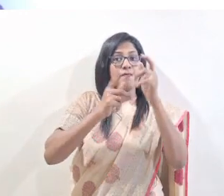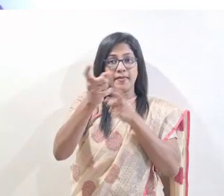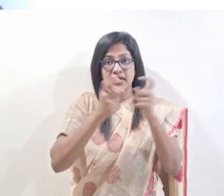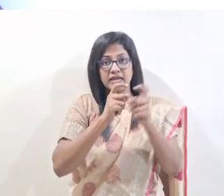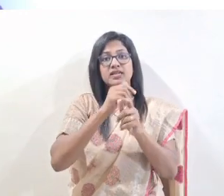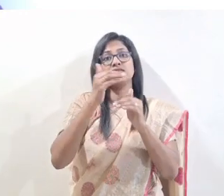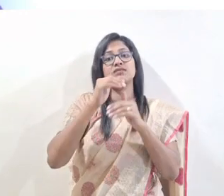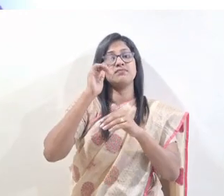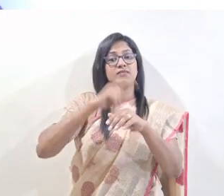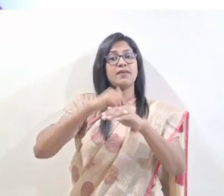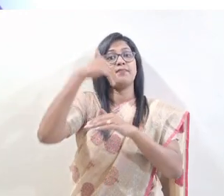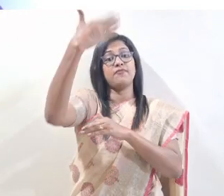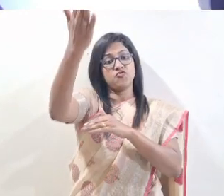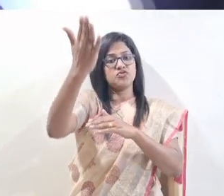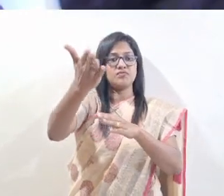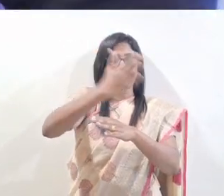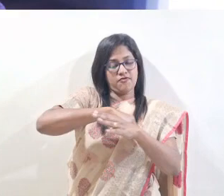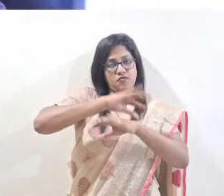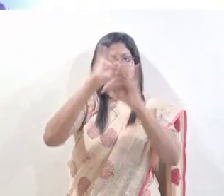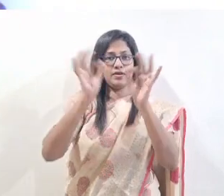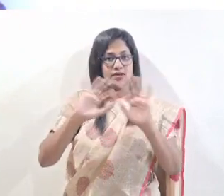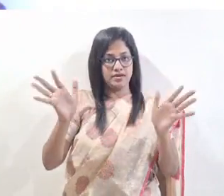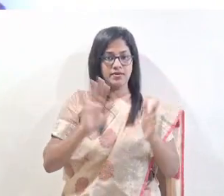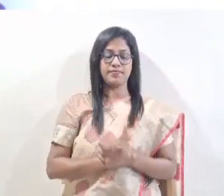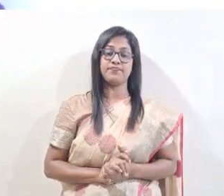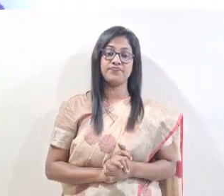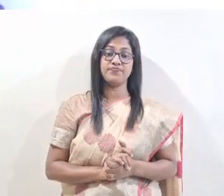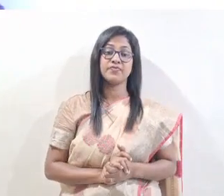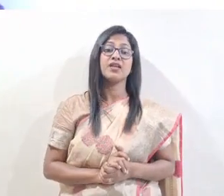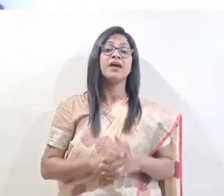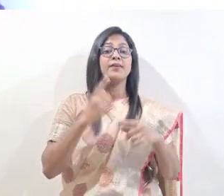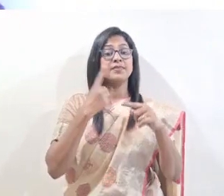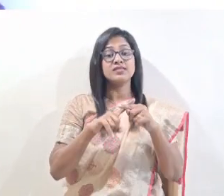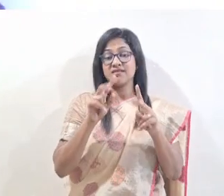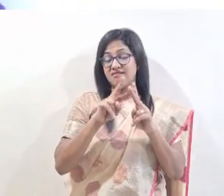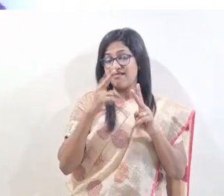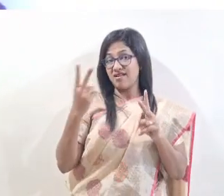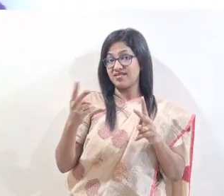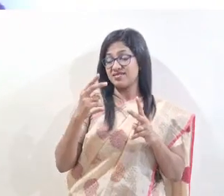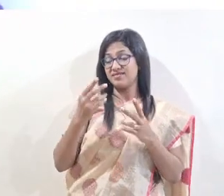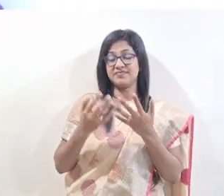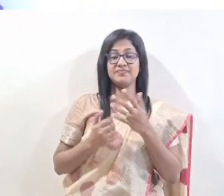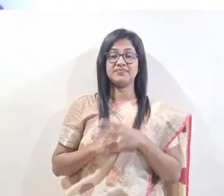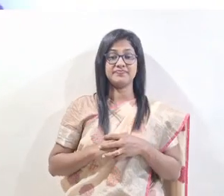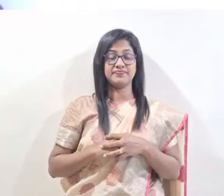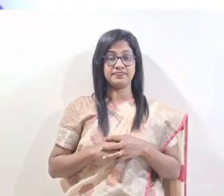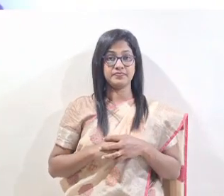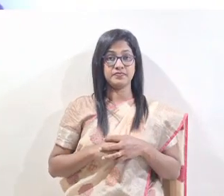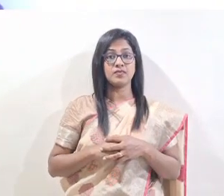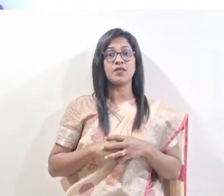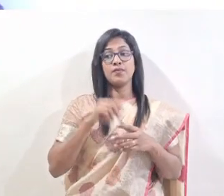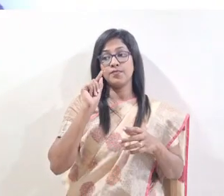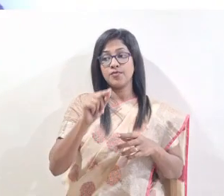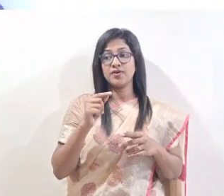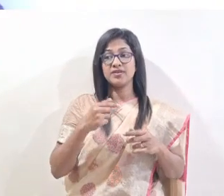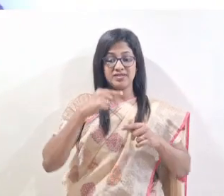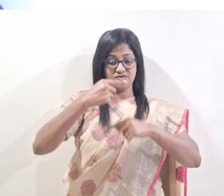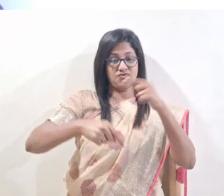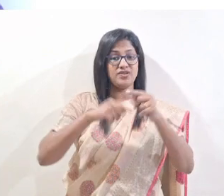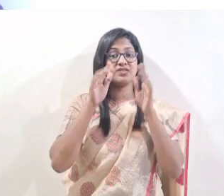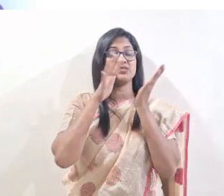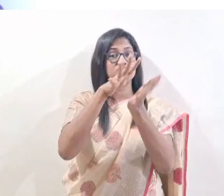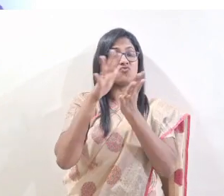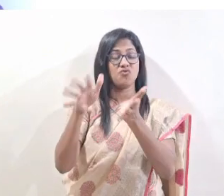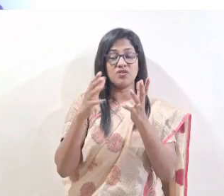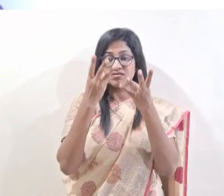of time. And one of the other items which I have found missing in some of the